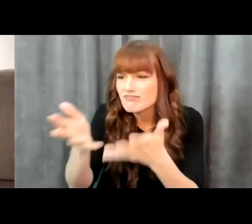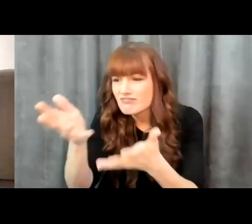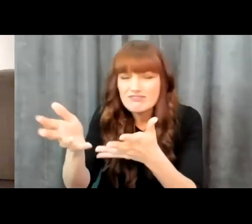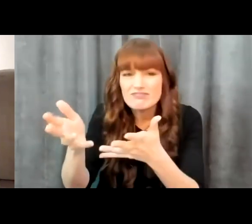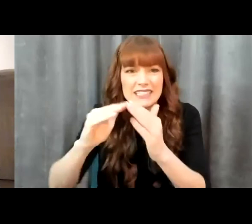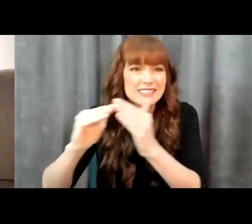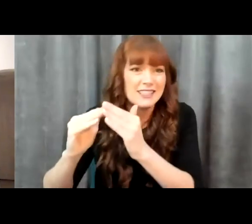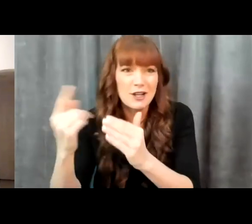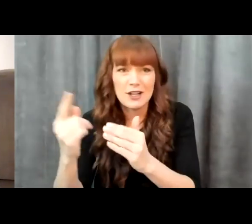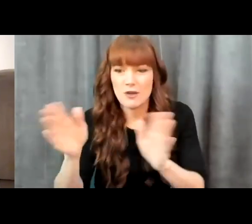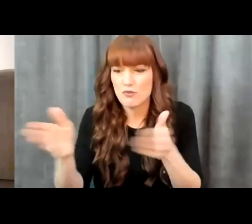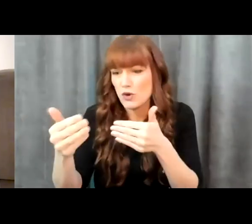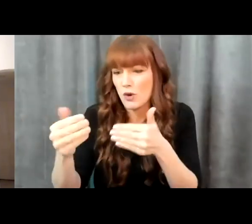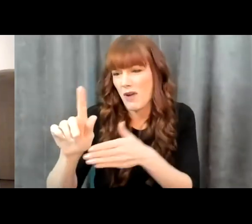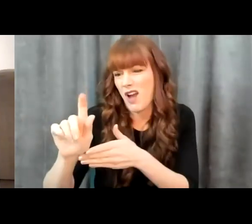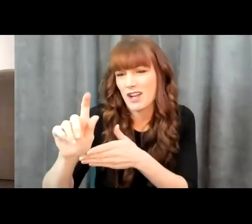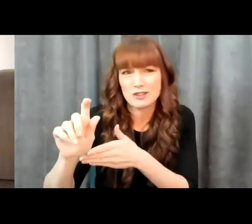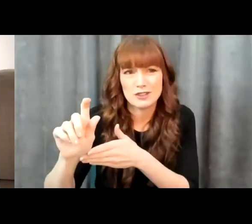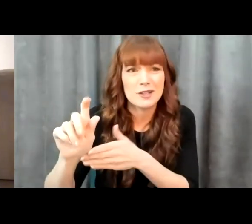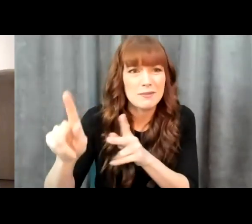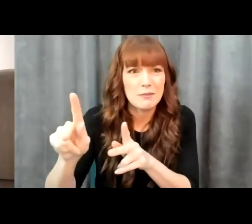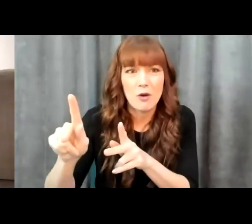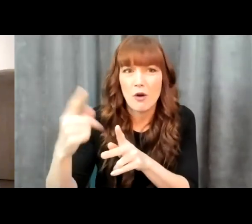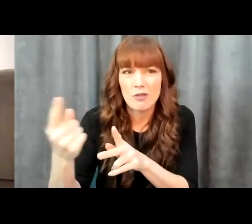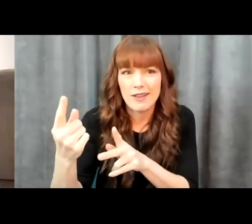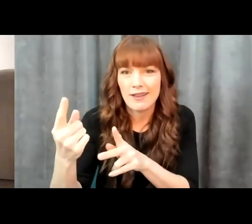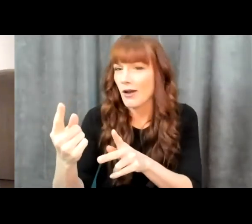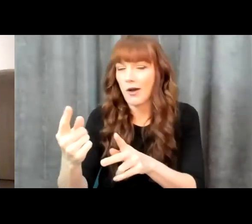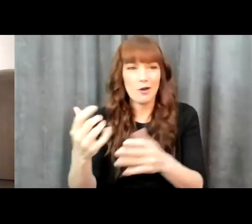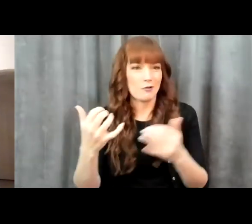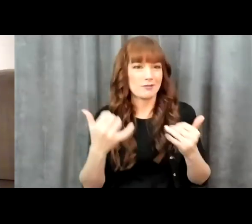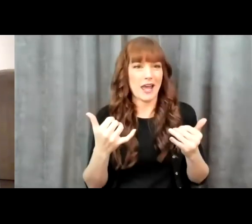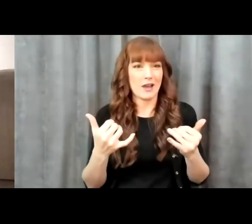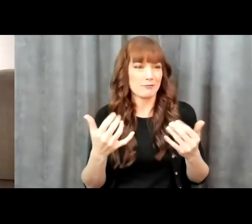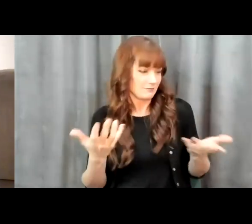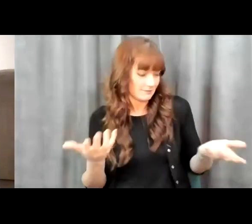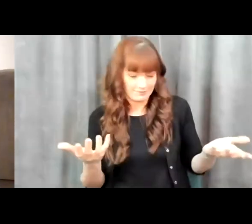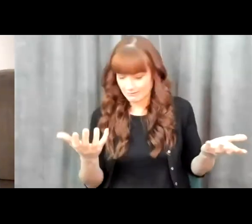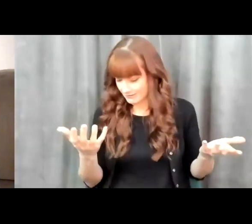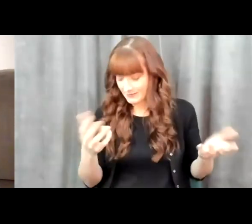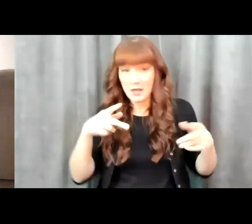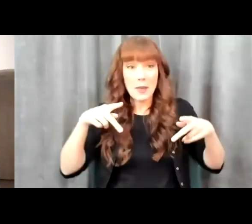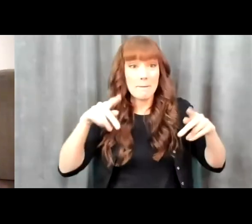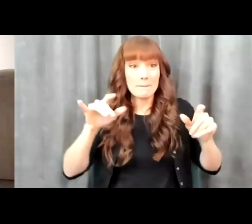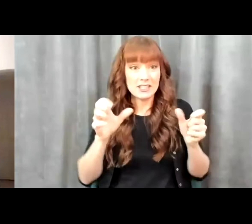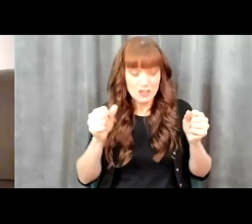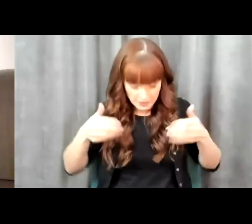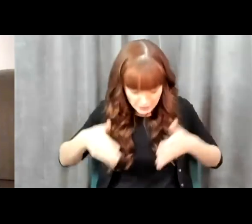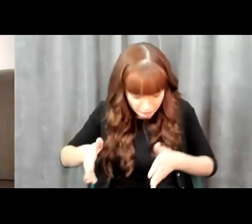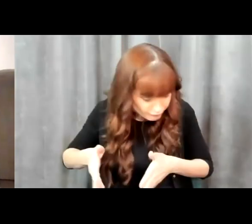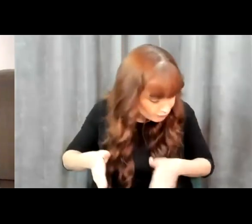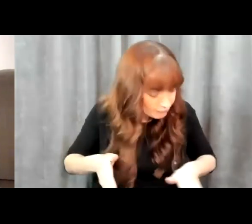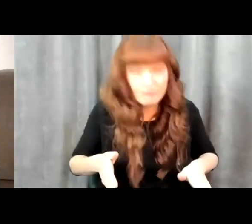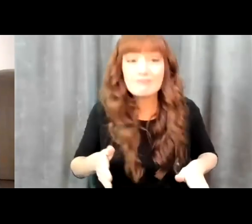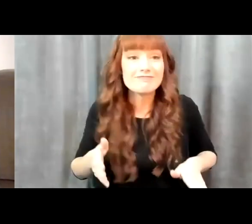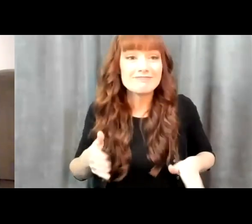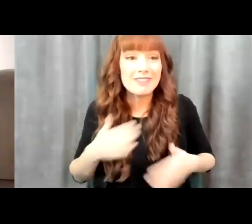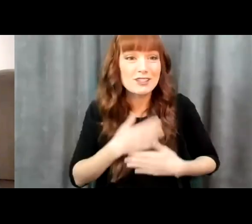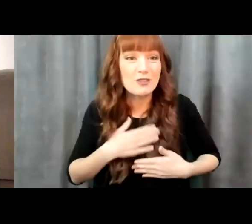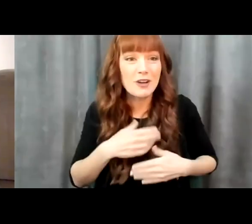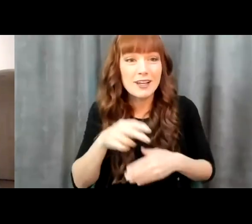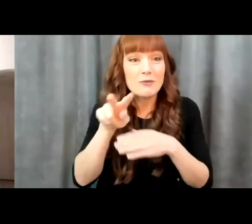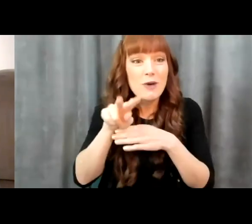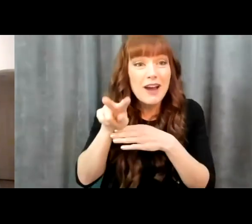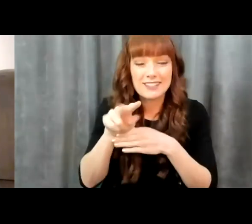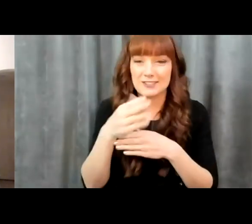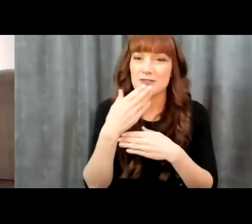could only fit 100. And we are well past that number. You can be in your pajamas anywhere in the world and be joining us. And so thank you